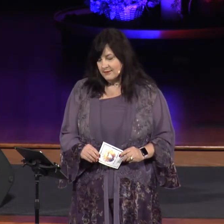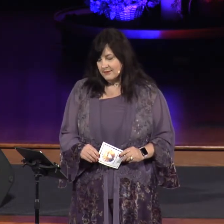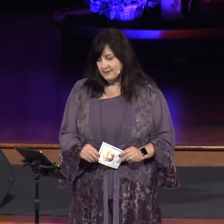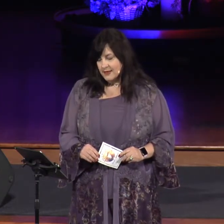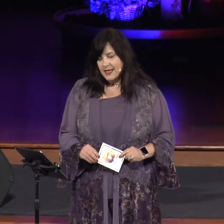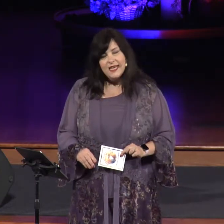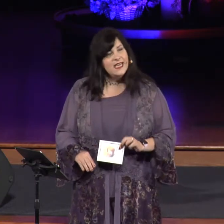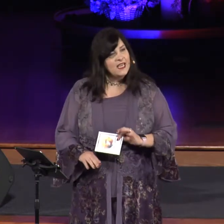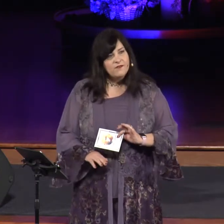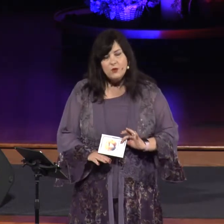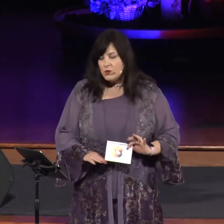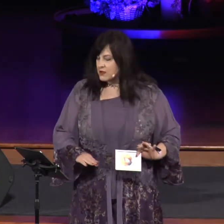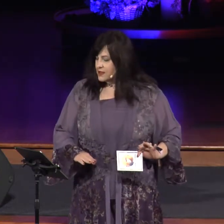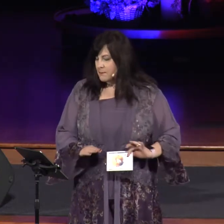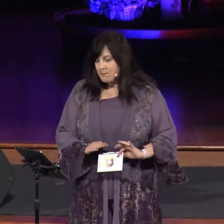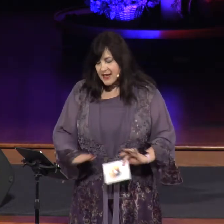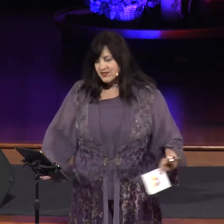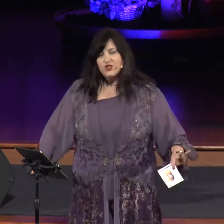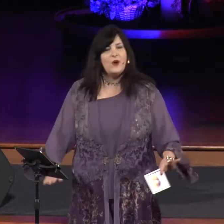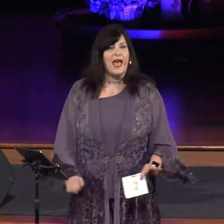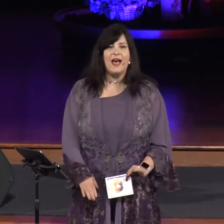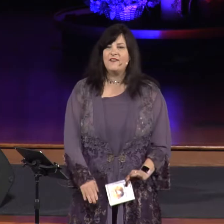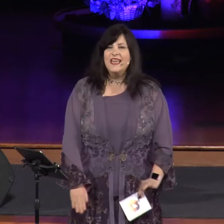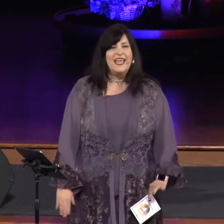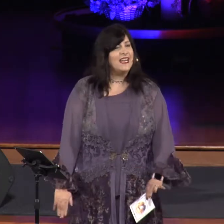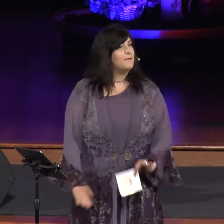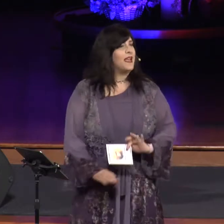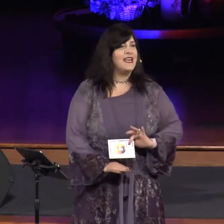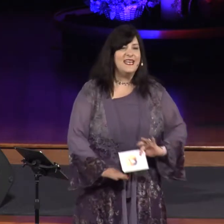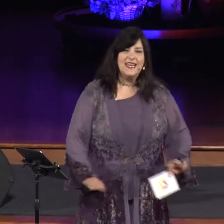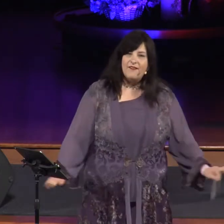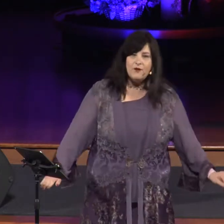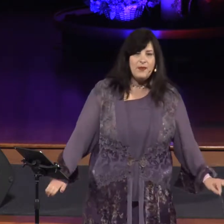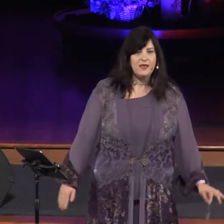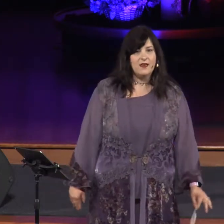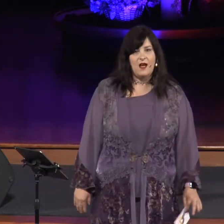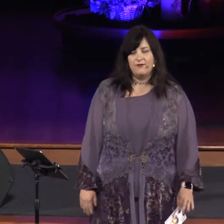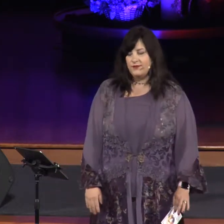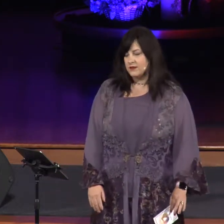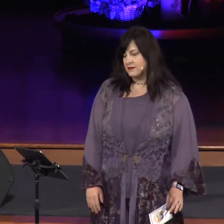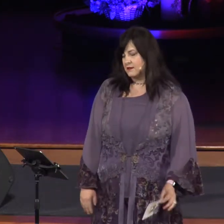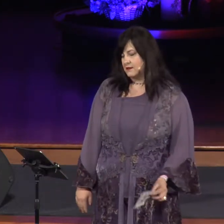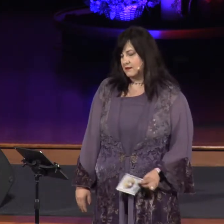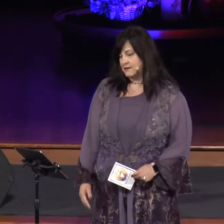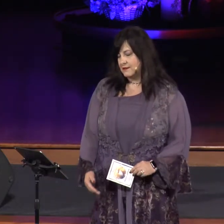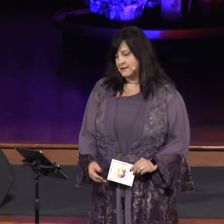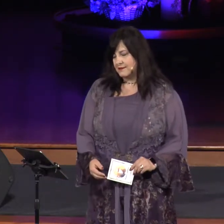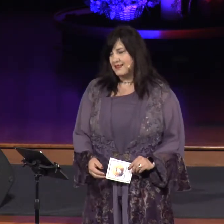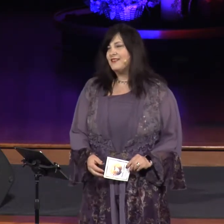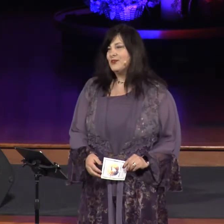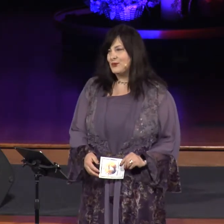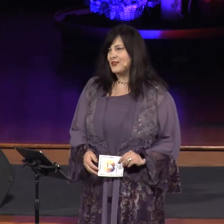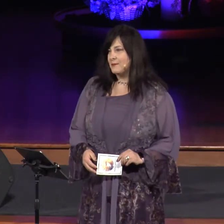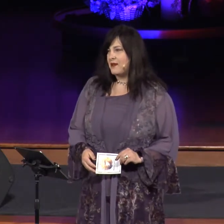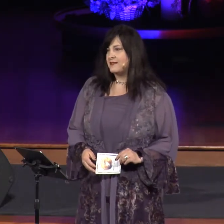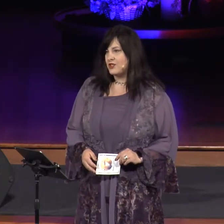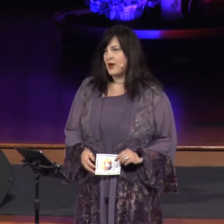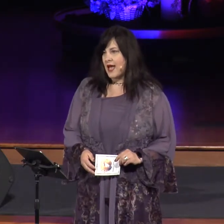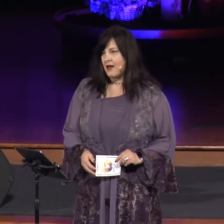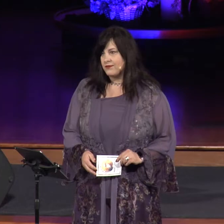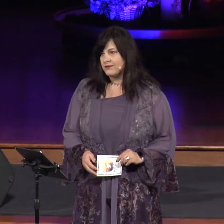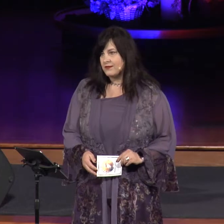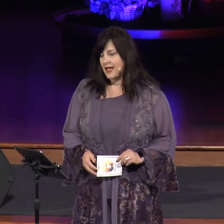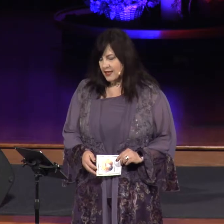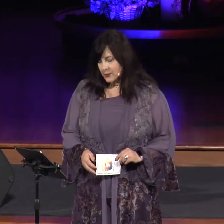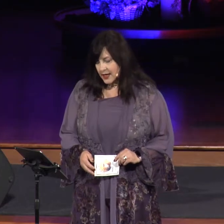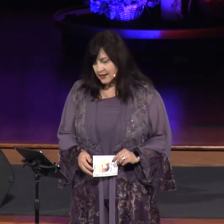anyway. Give the world the best you have, and it may never be enough. Give the world the best you